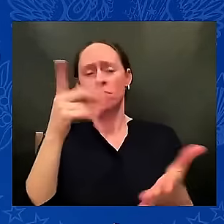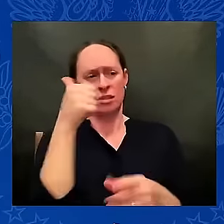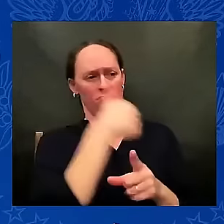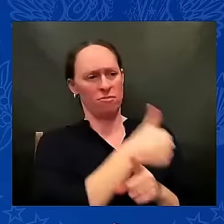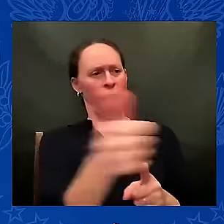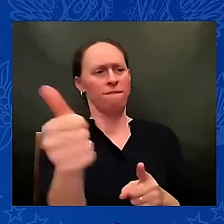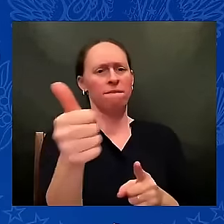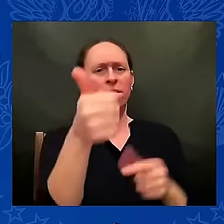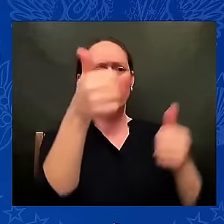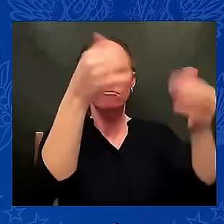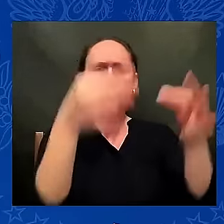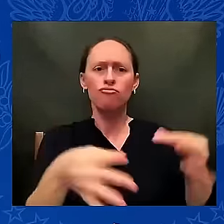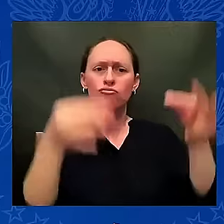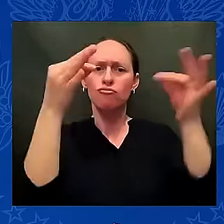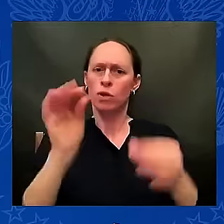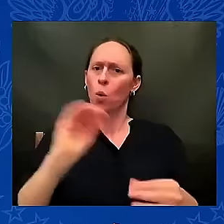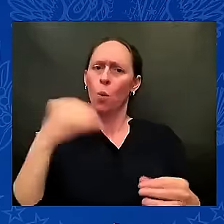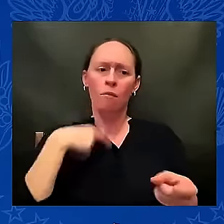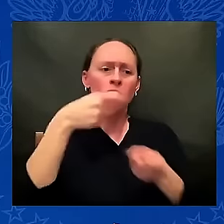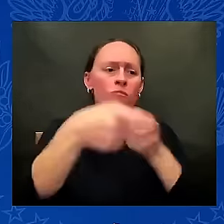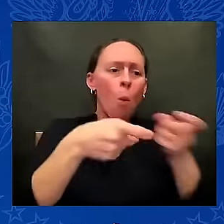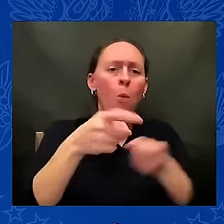agencies to streamline